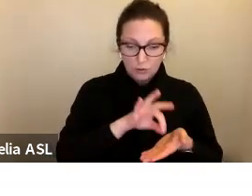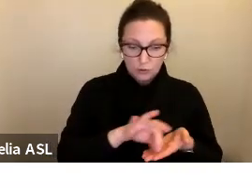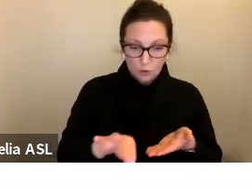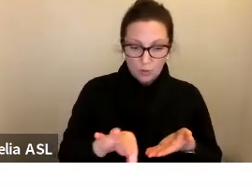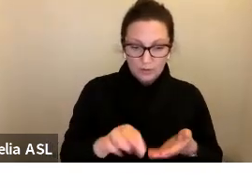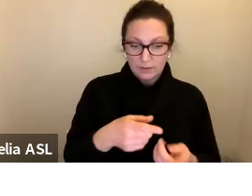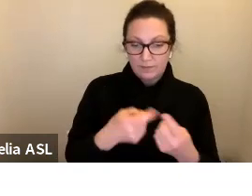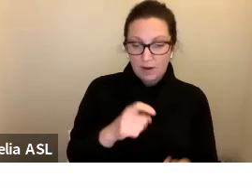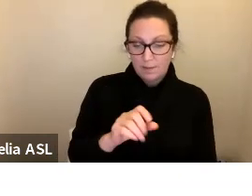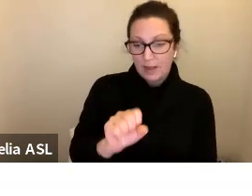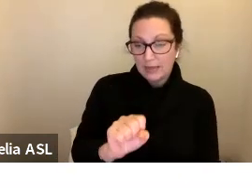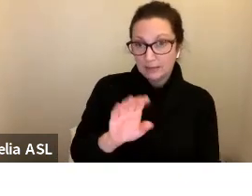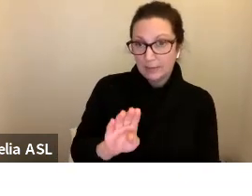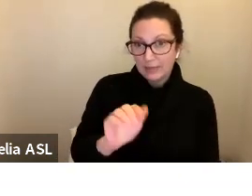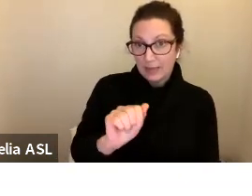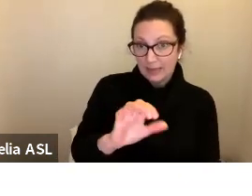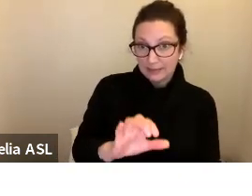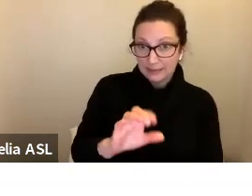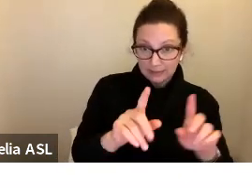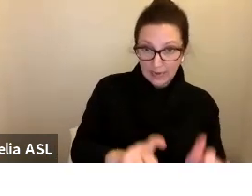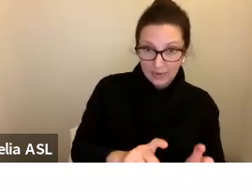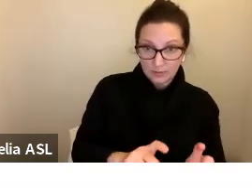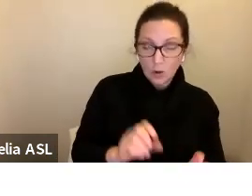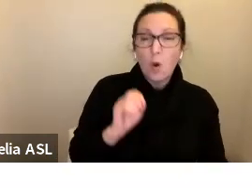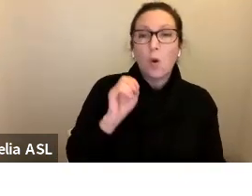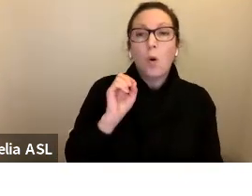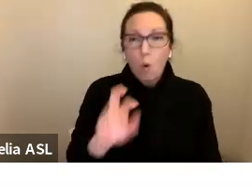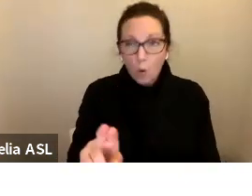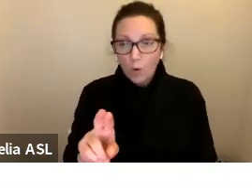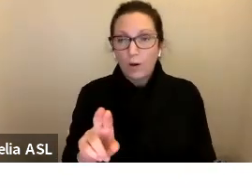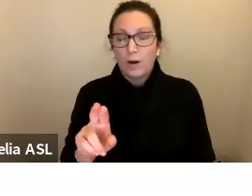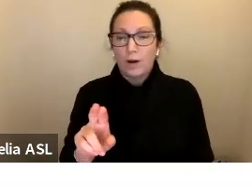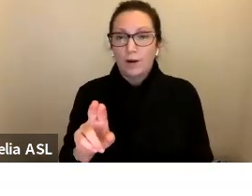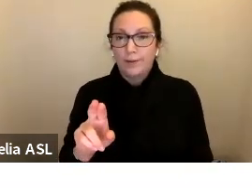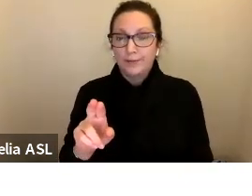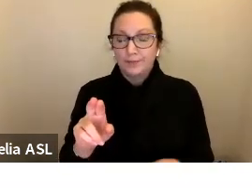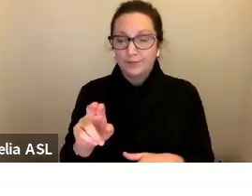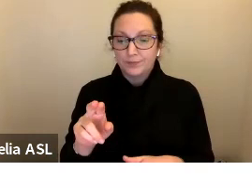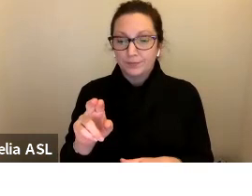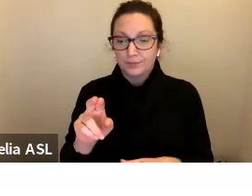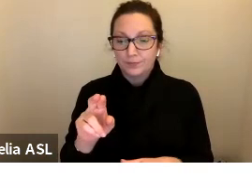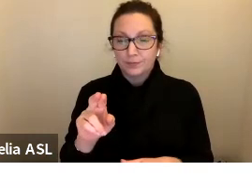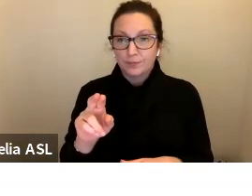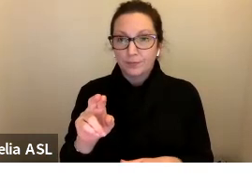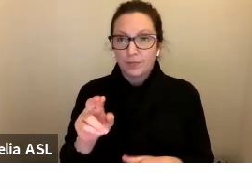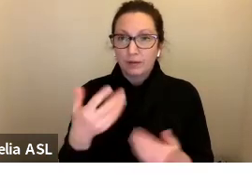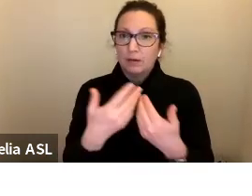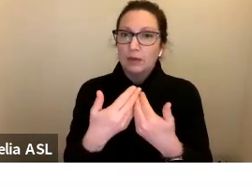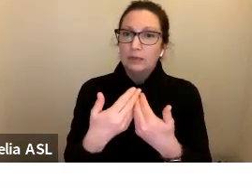SBAC test, or there's an admissions, like a